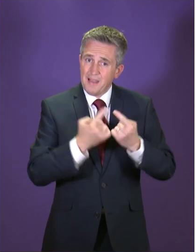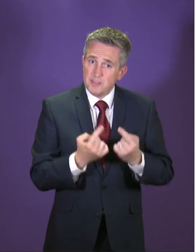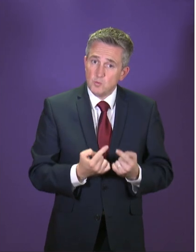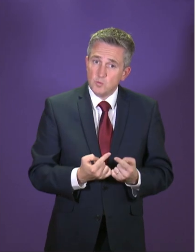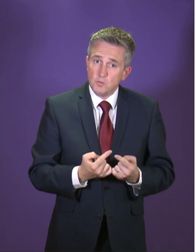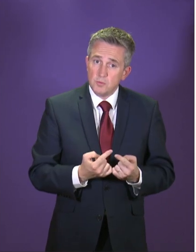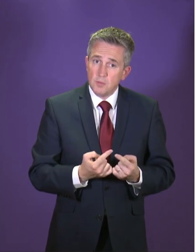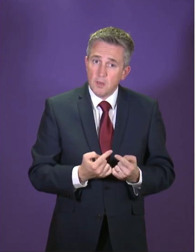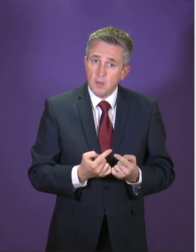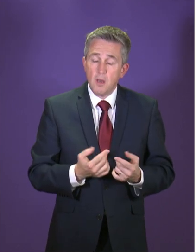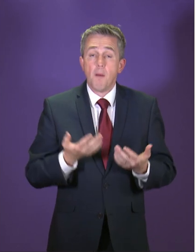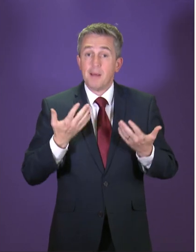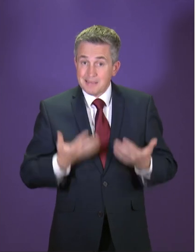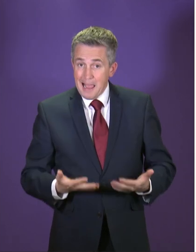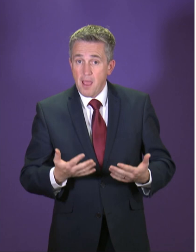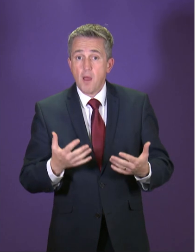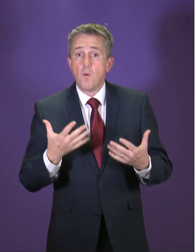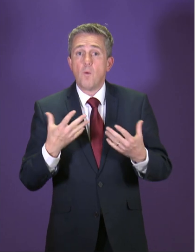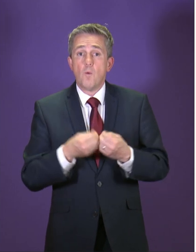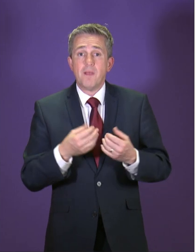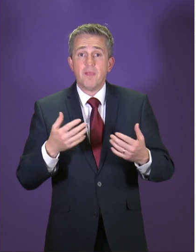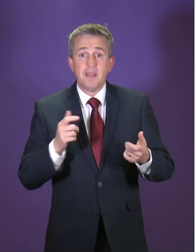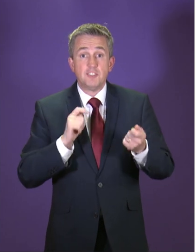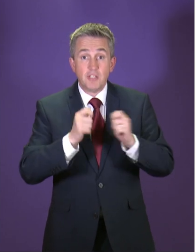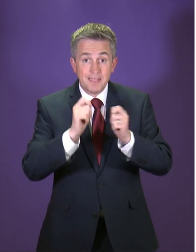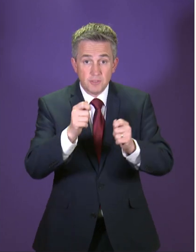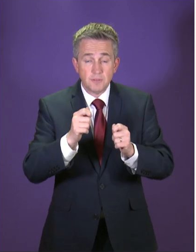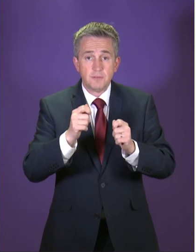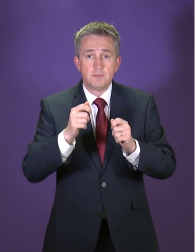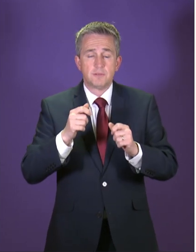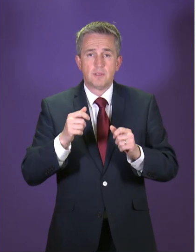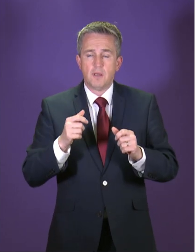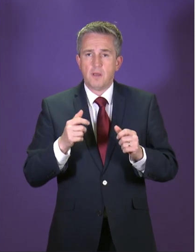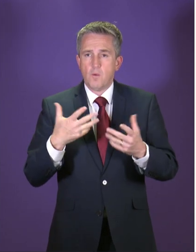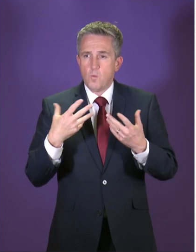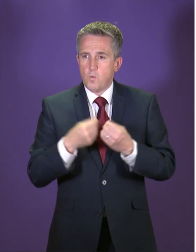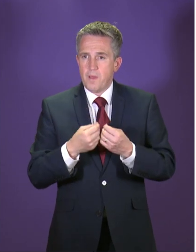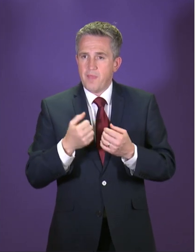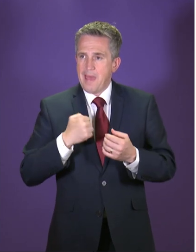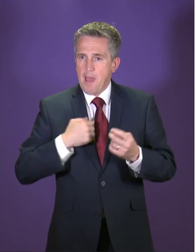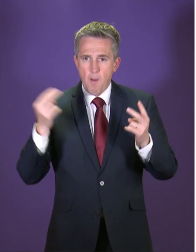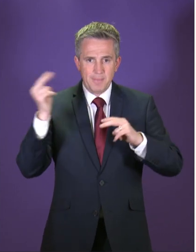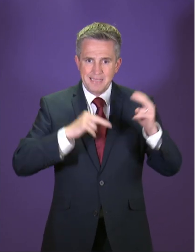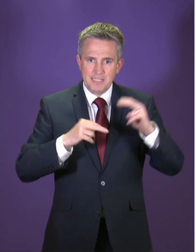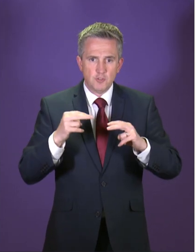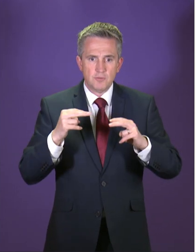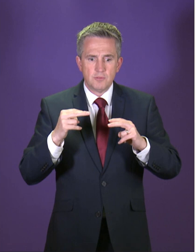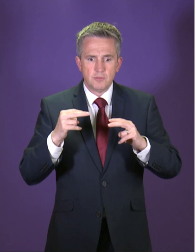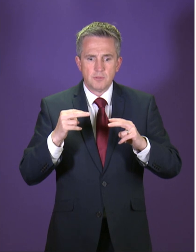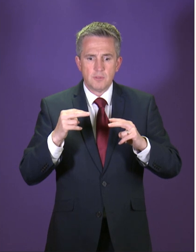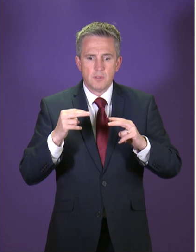changing revolutions, changes of the way we think and perception, the current